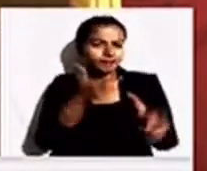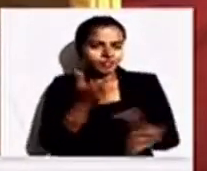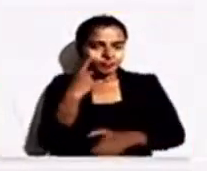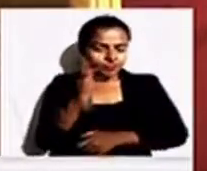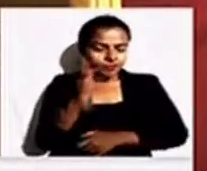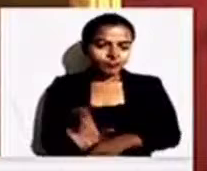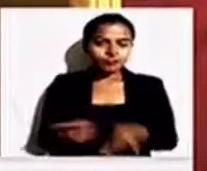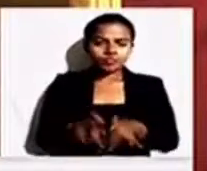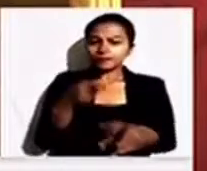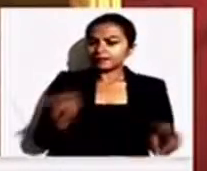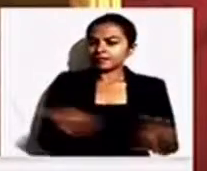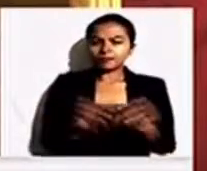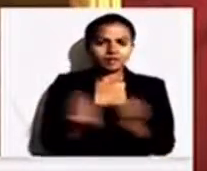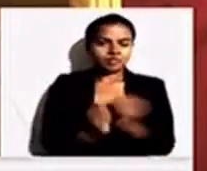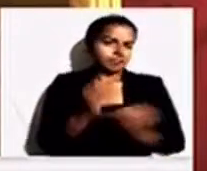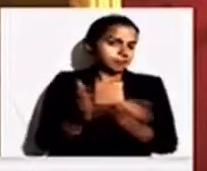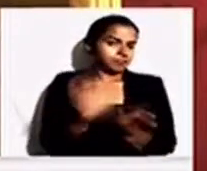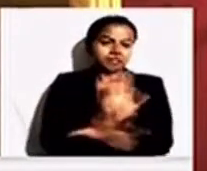place.